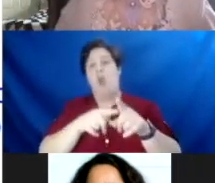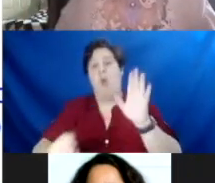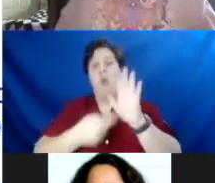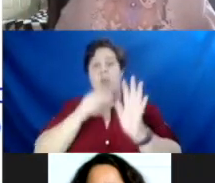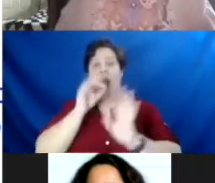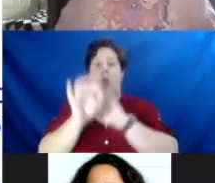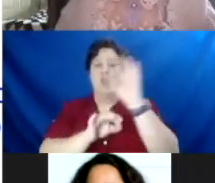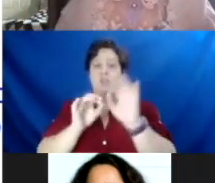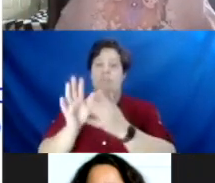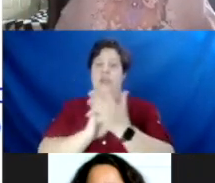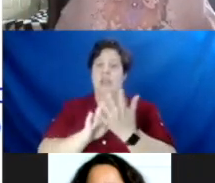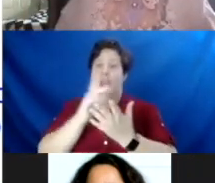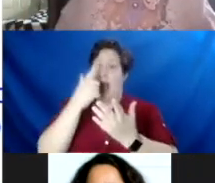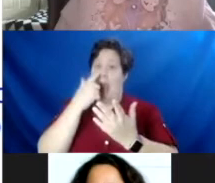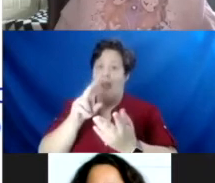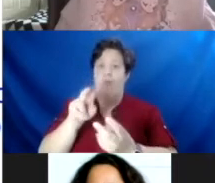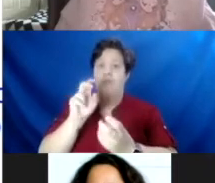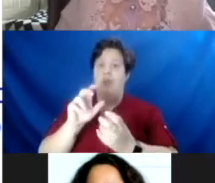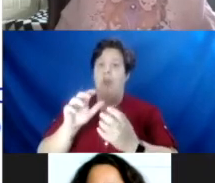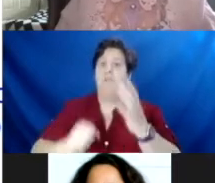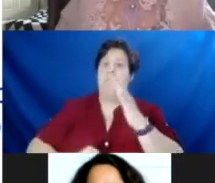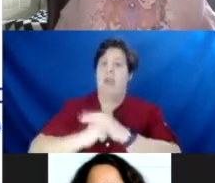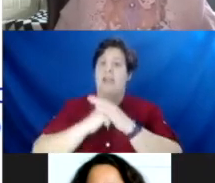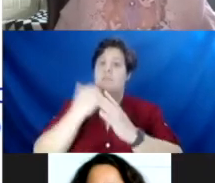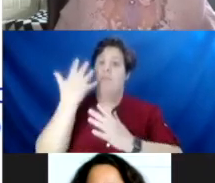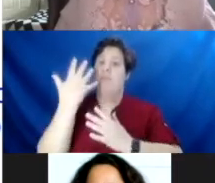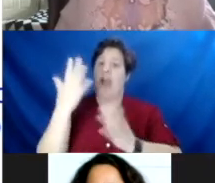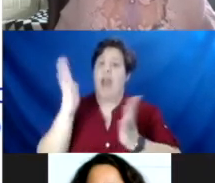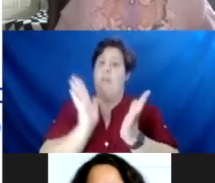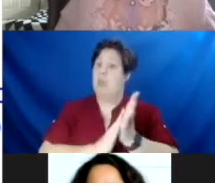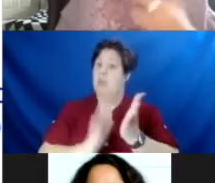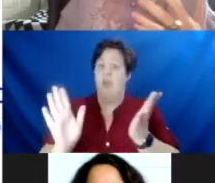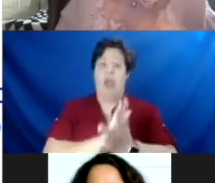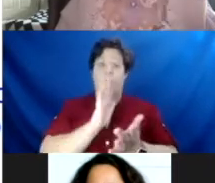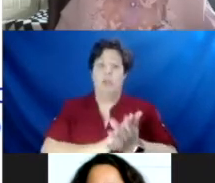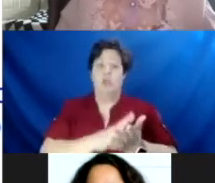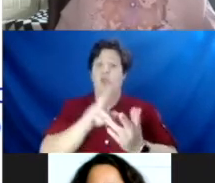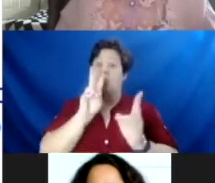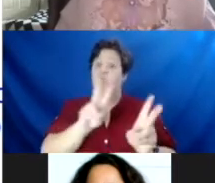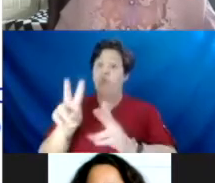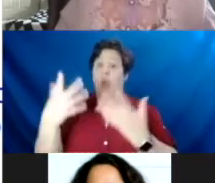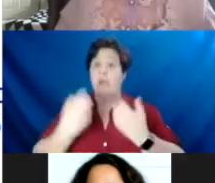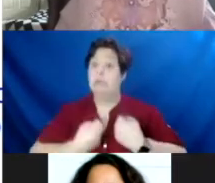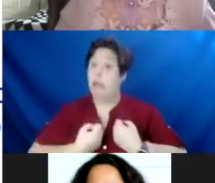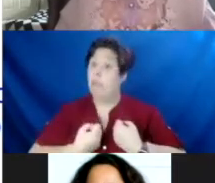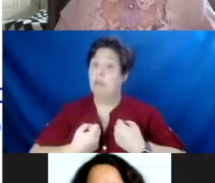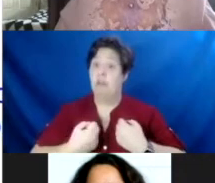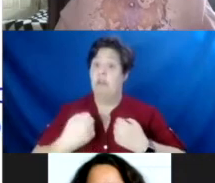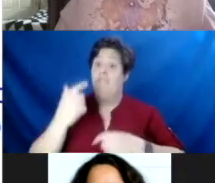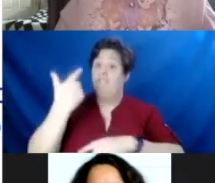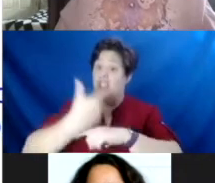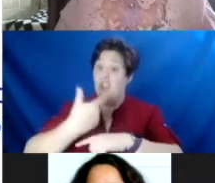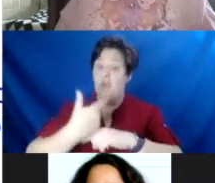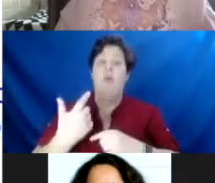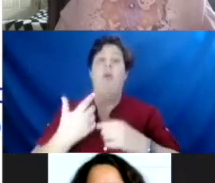as well receive that with a maximum duration of 5 minutes, and we will be happy to accept that. The